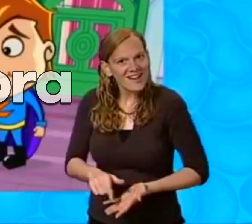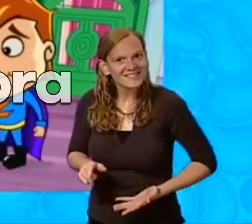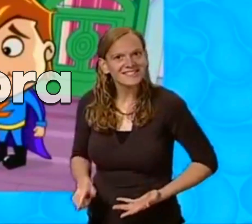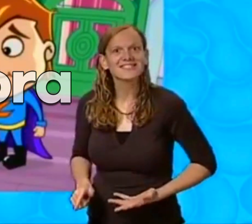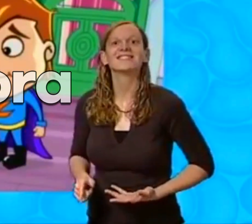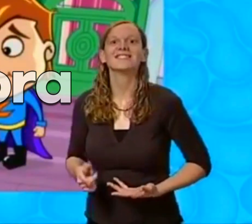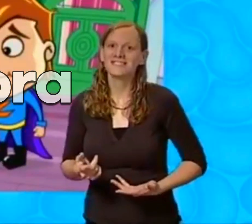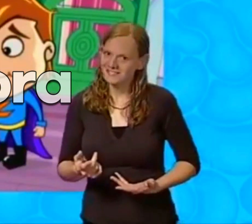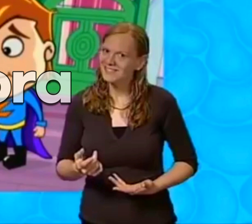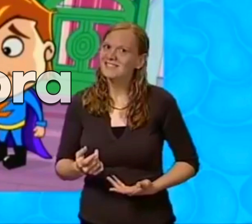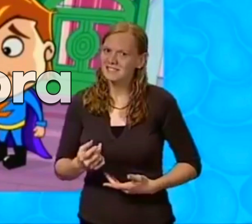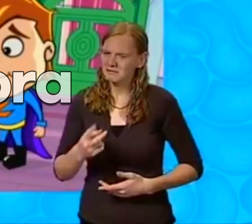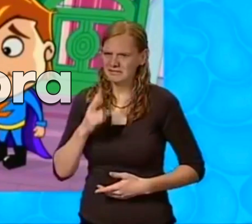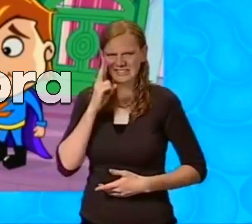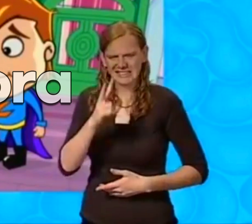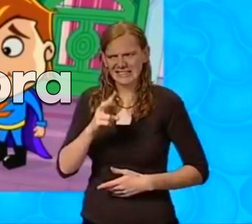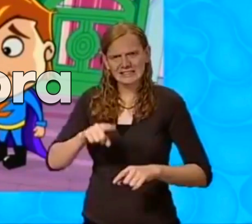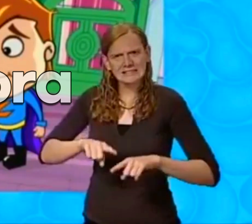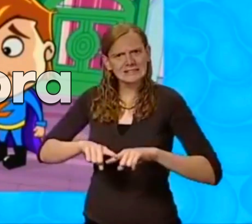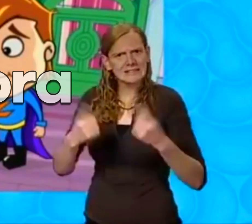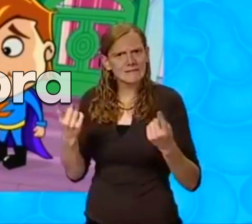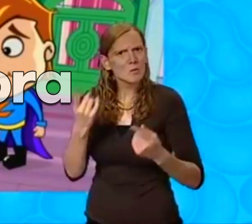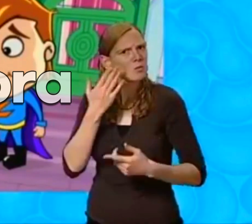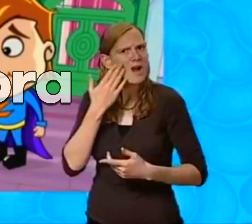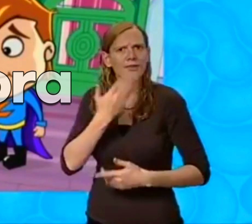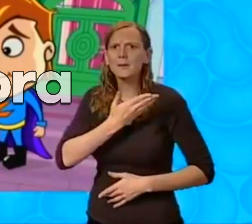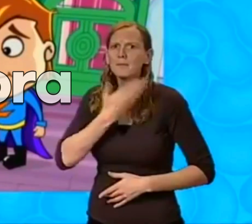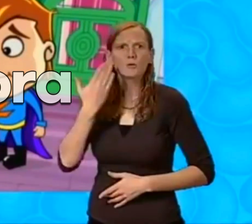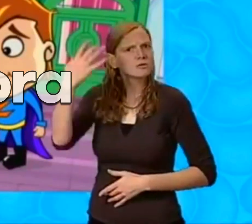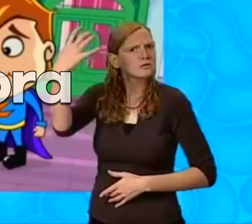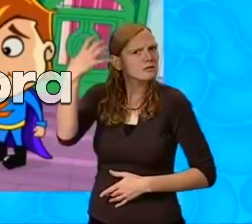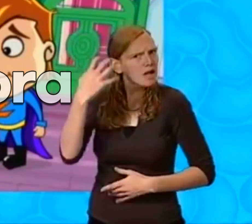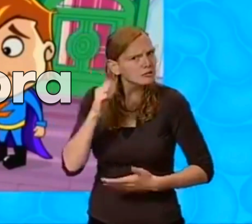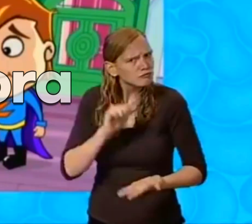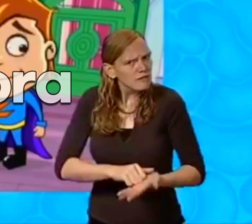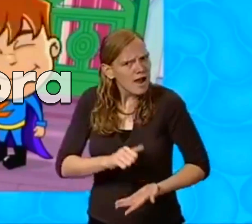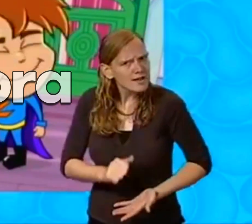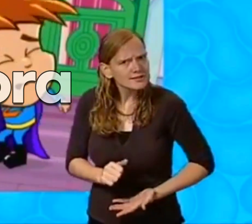zoom. When do you think they'll notice they haven't got the sun?